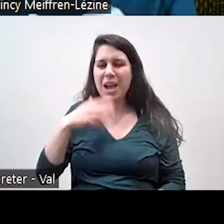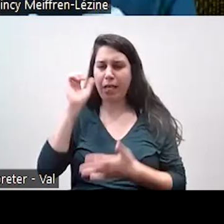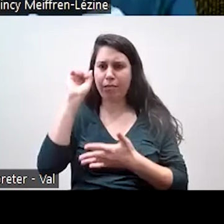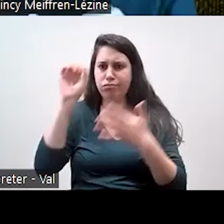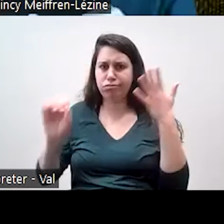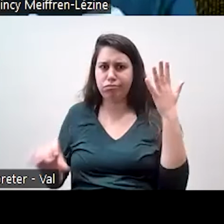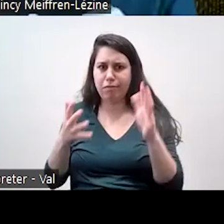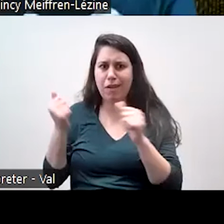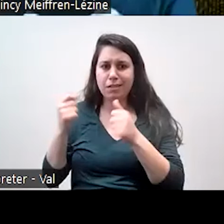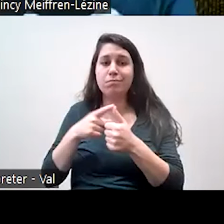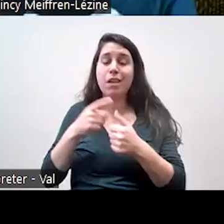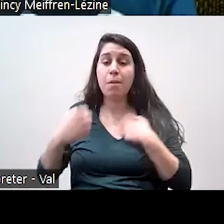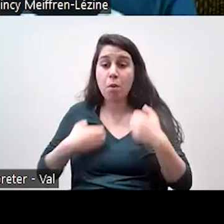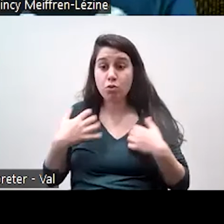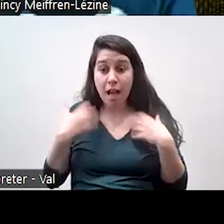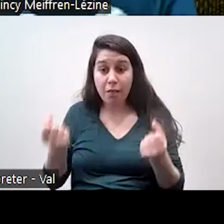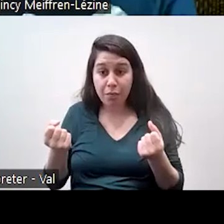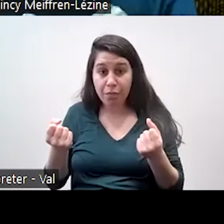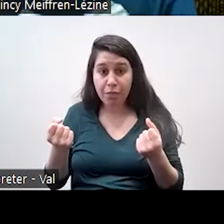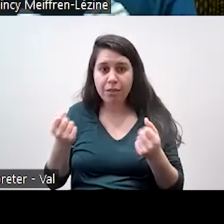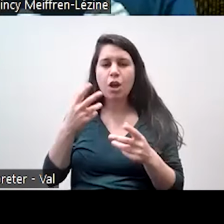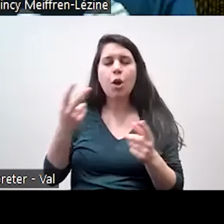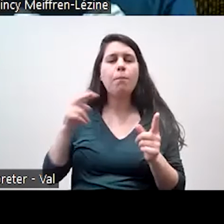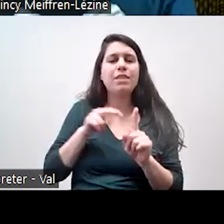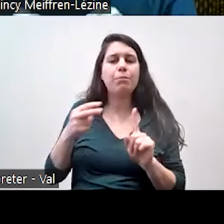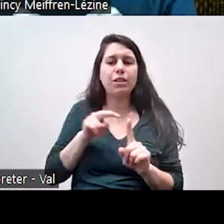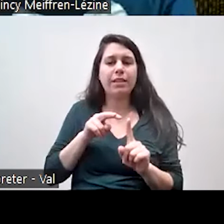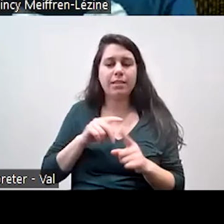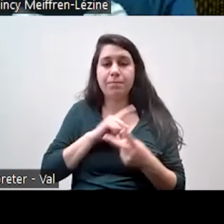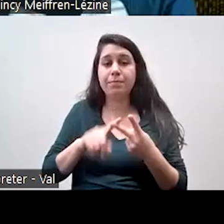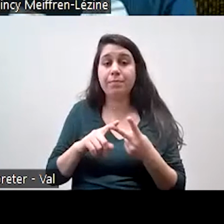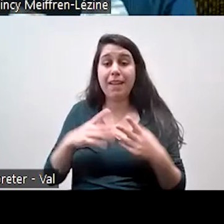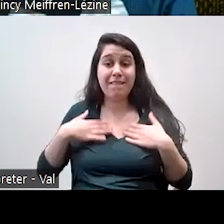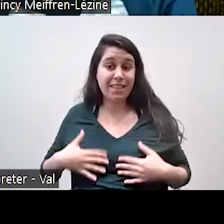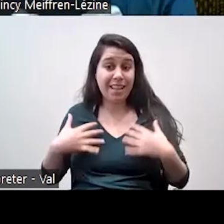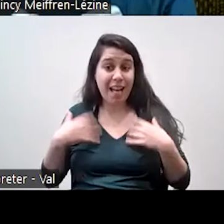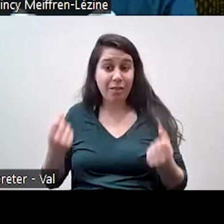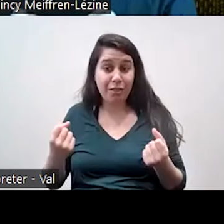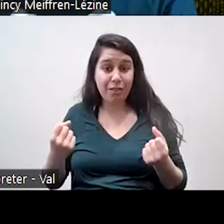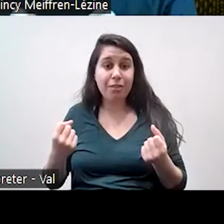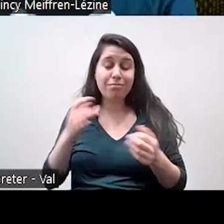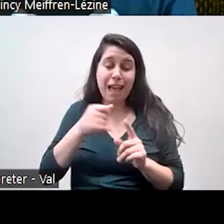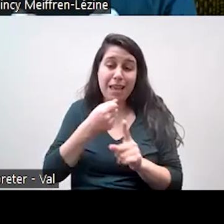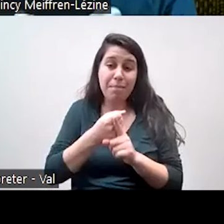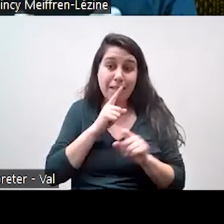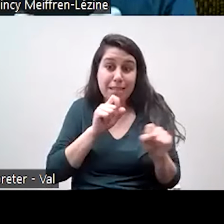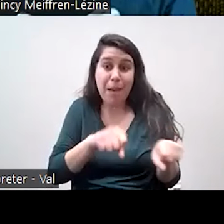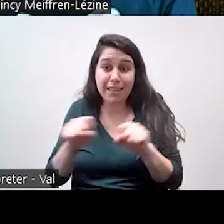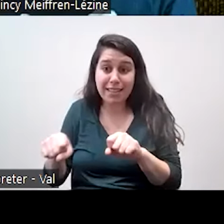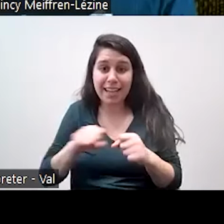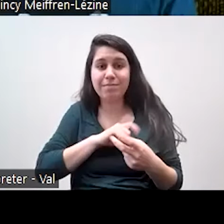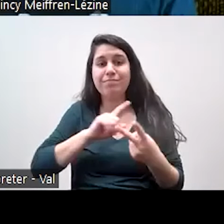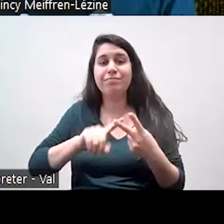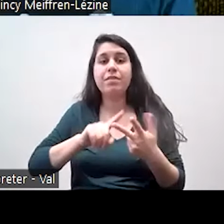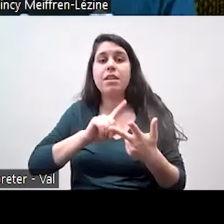but it's emotional health, which is kind of their perceptions of things, their physical health, which impacts their capacity, their spiritual health,